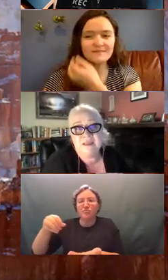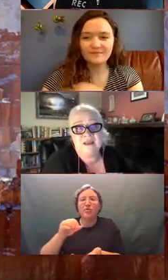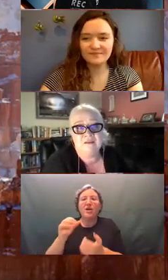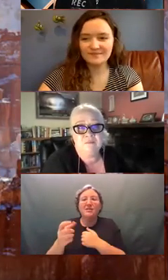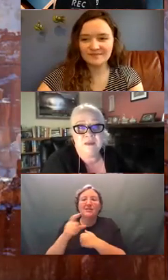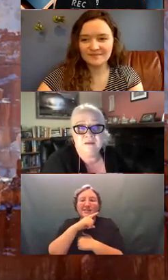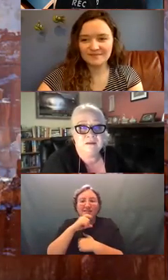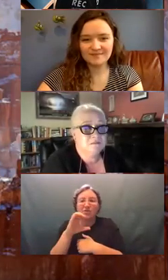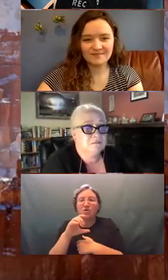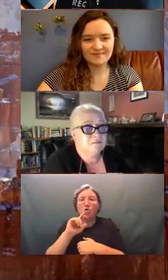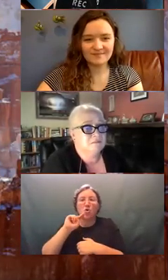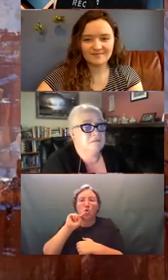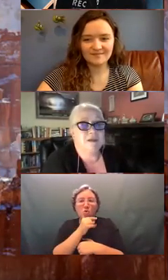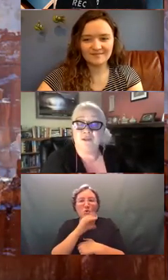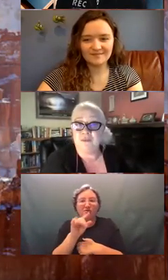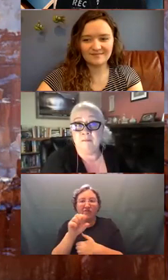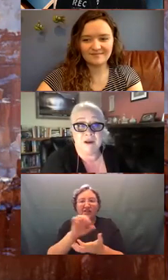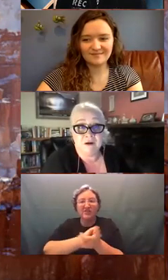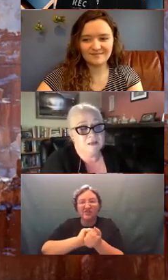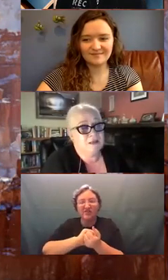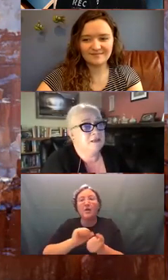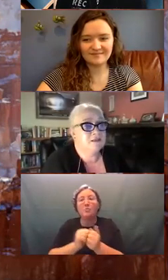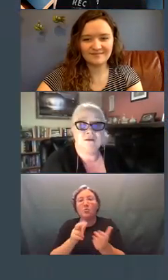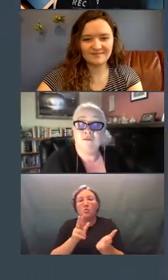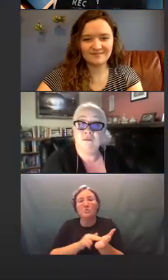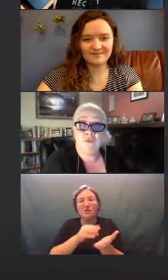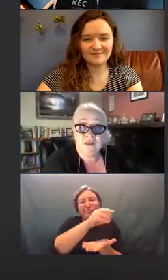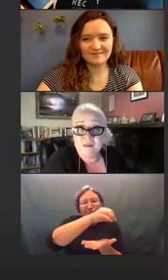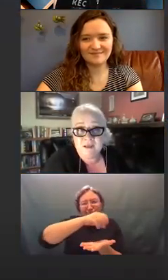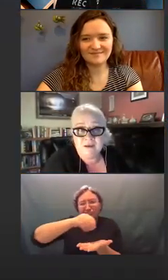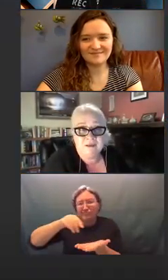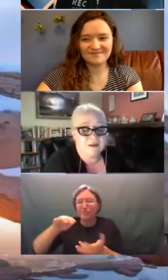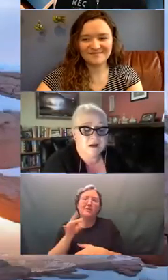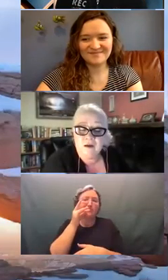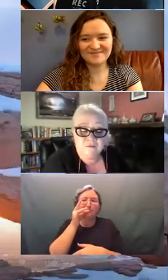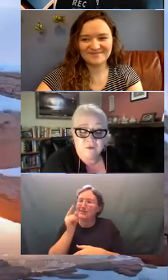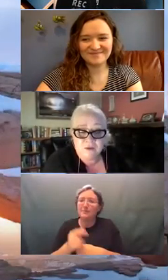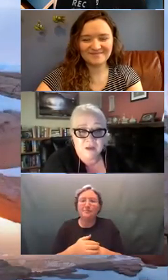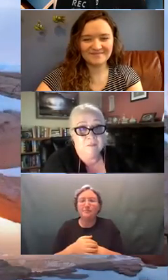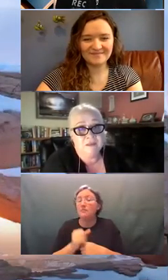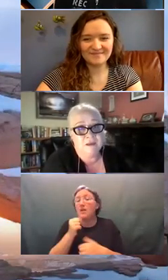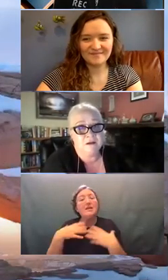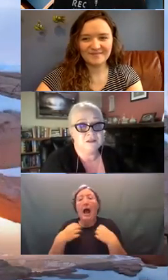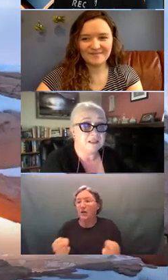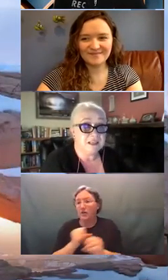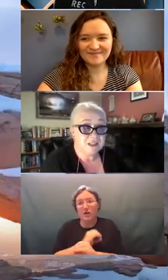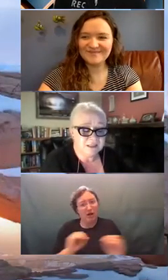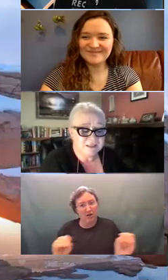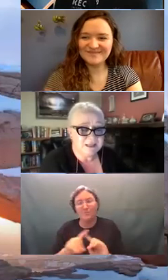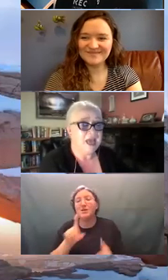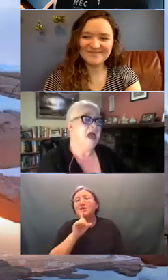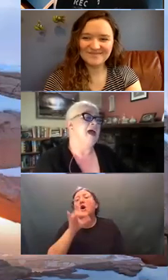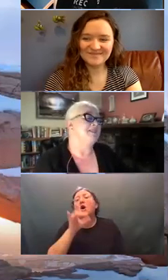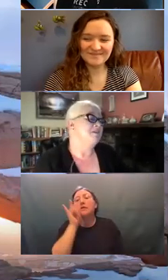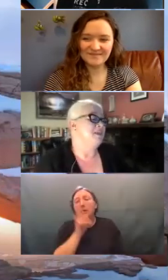cornflakes that have been mixed with butter. It is really, really good. They are not good for you at all, but they are